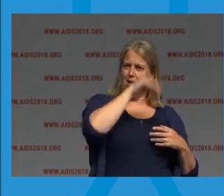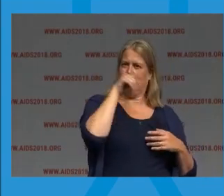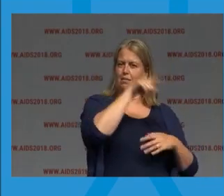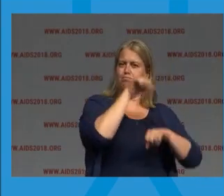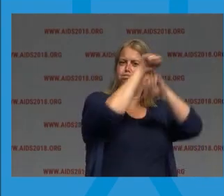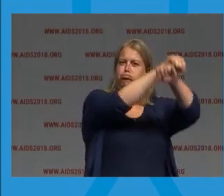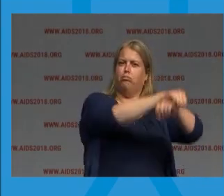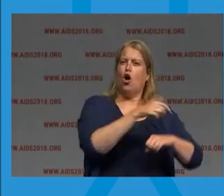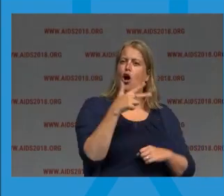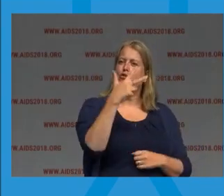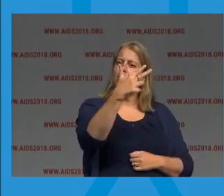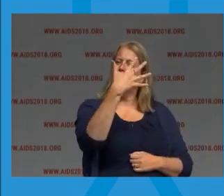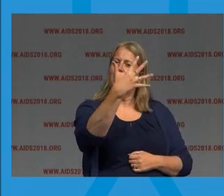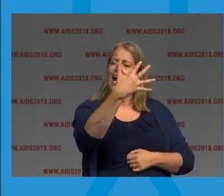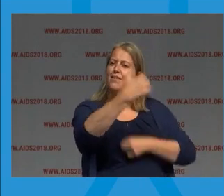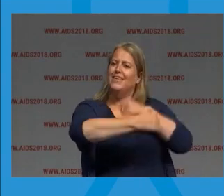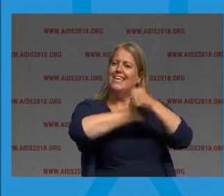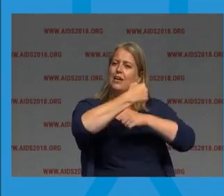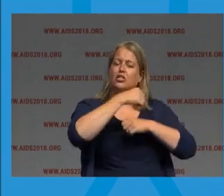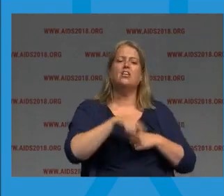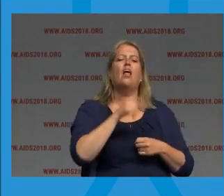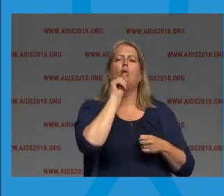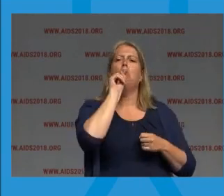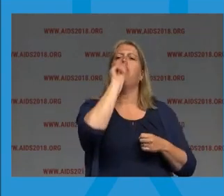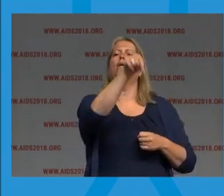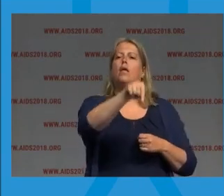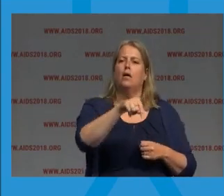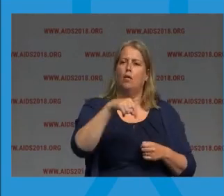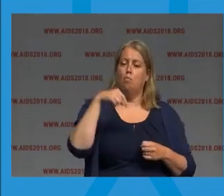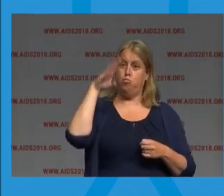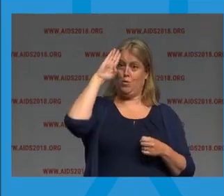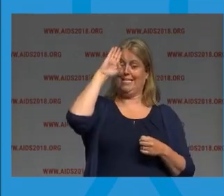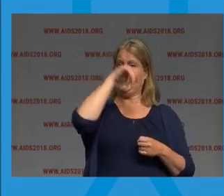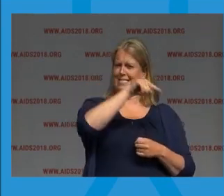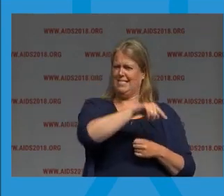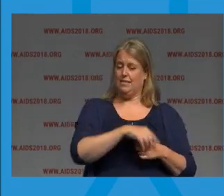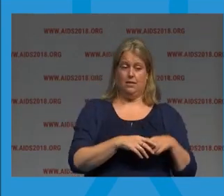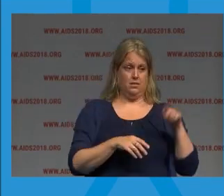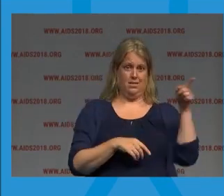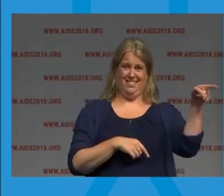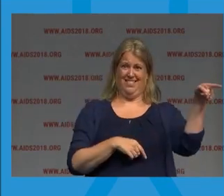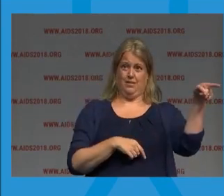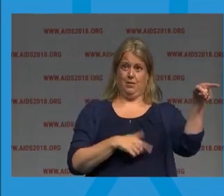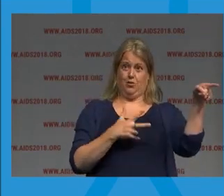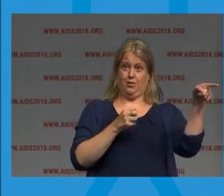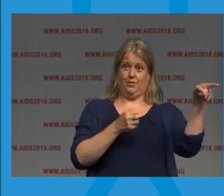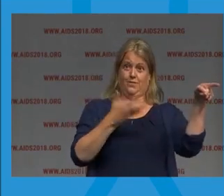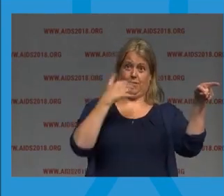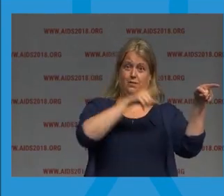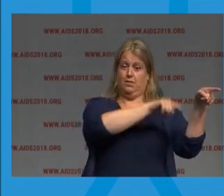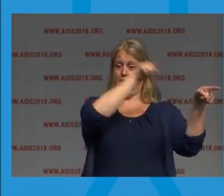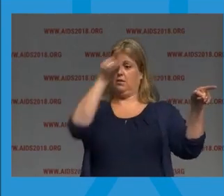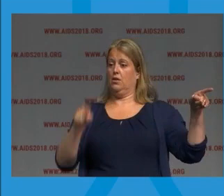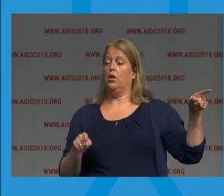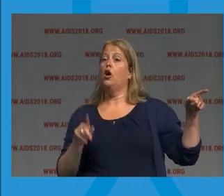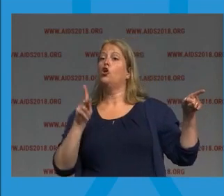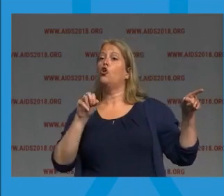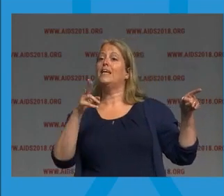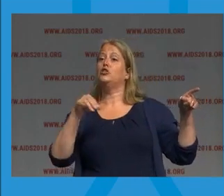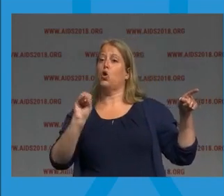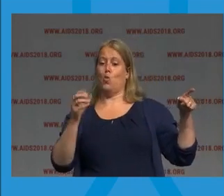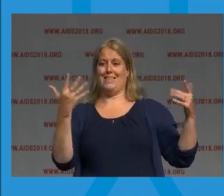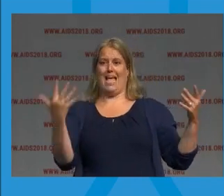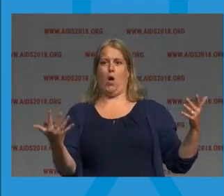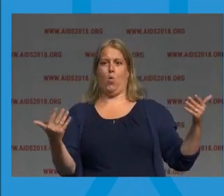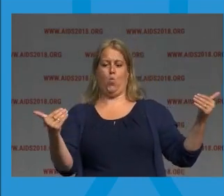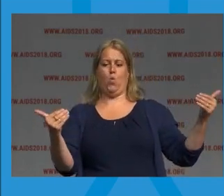years in jail for spitting at a police officer, and juxtapose it with what is happening in Kericho. And that is why we are